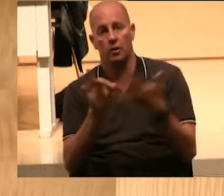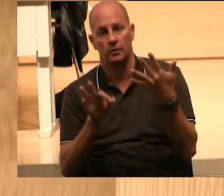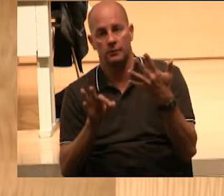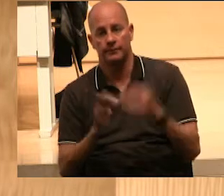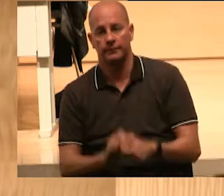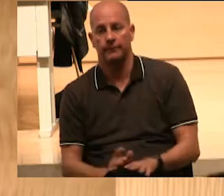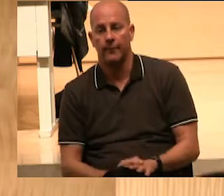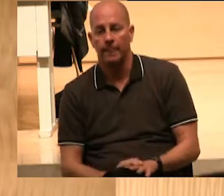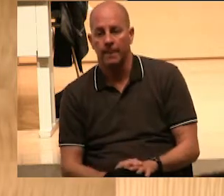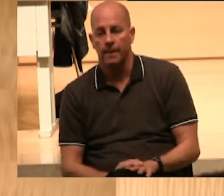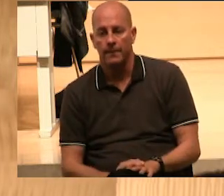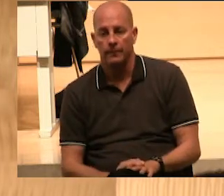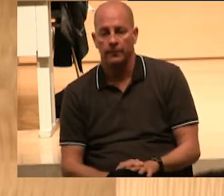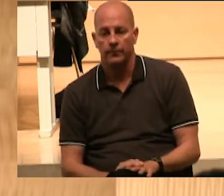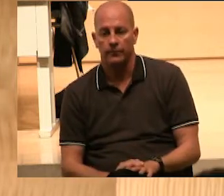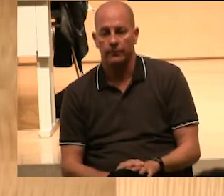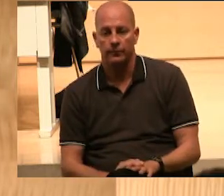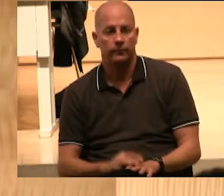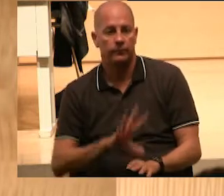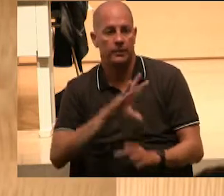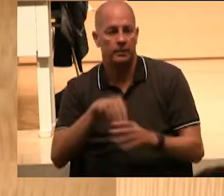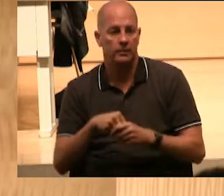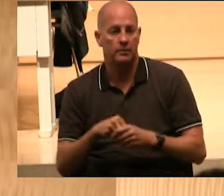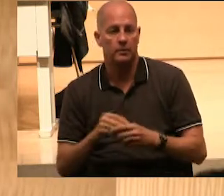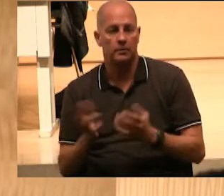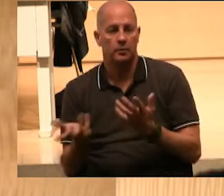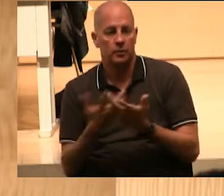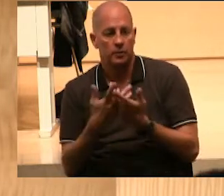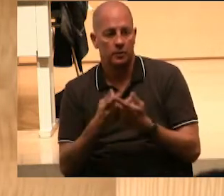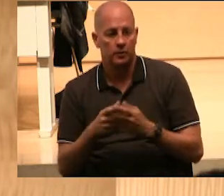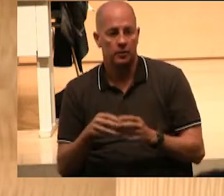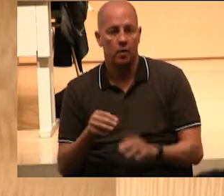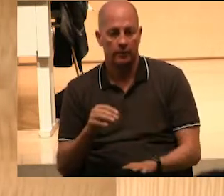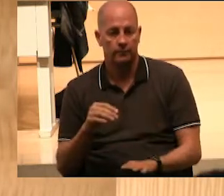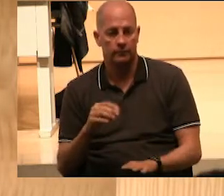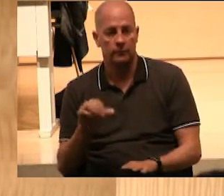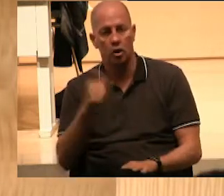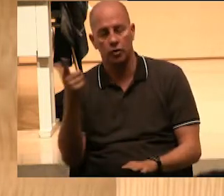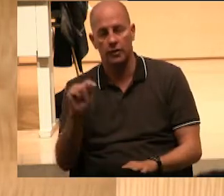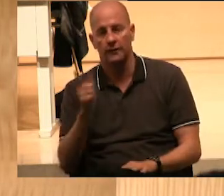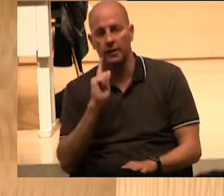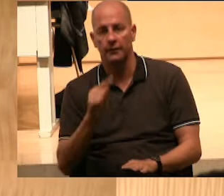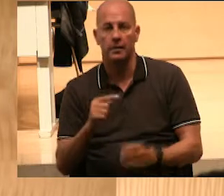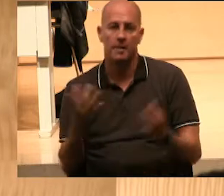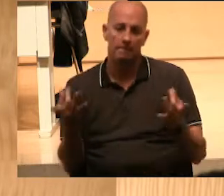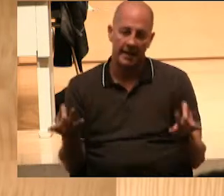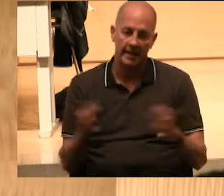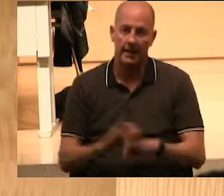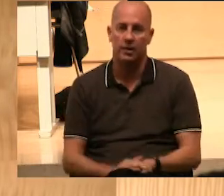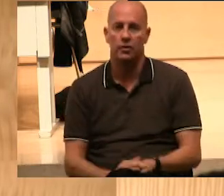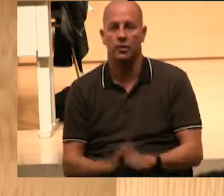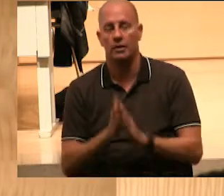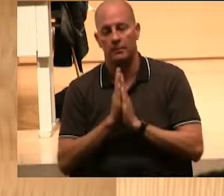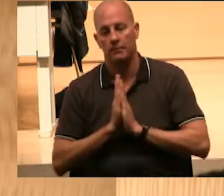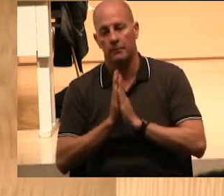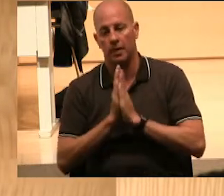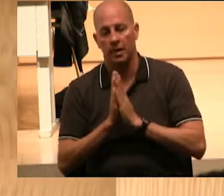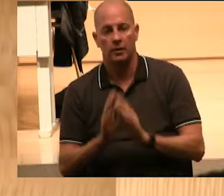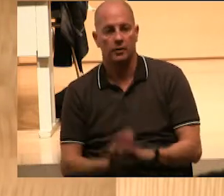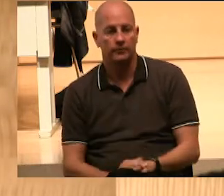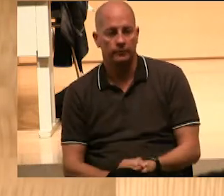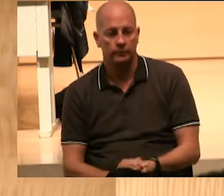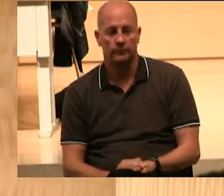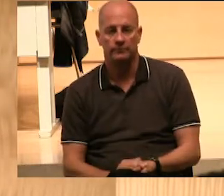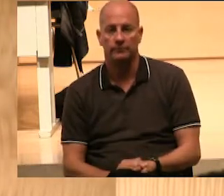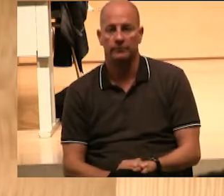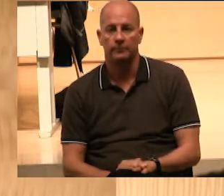anxiety also include acupuncture, yoga, or traditional and natural medicines, meditation, prayer, and pastoral counseling.